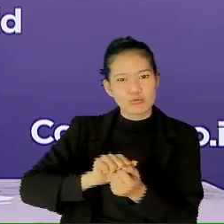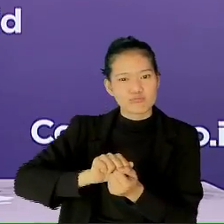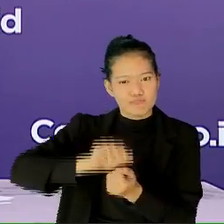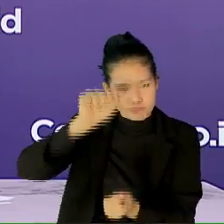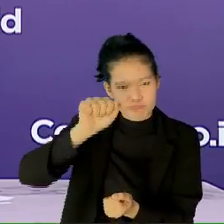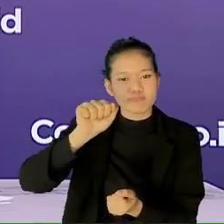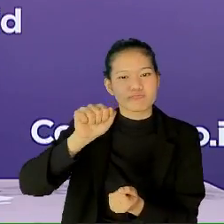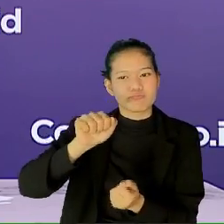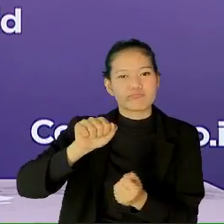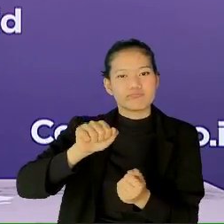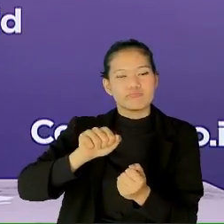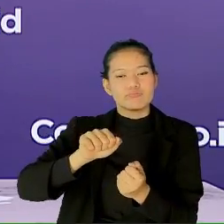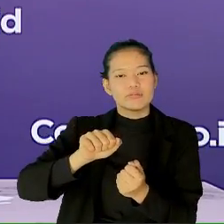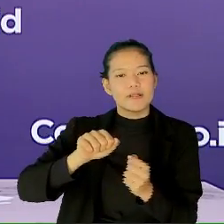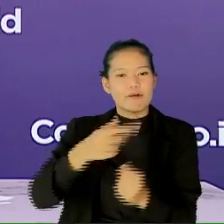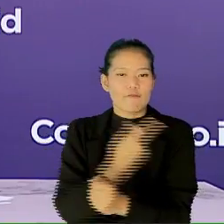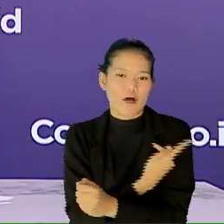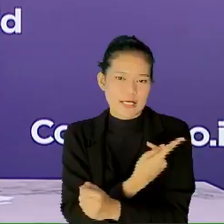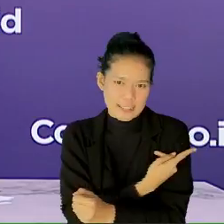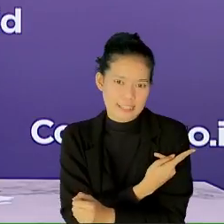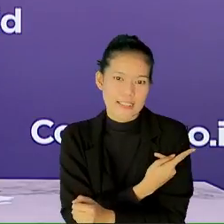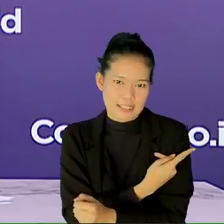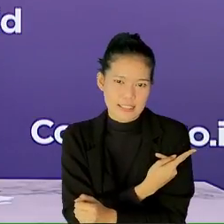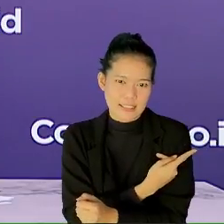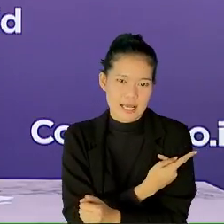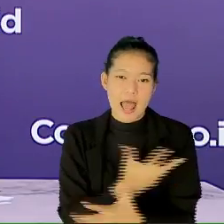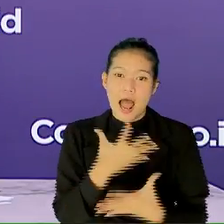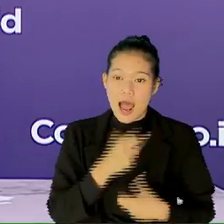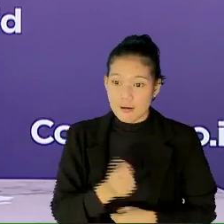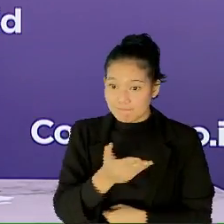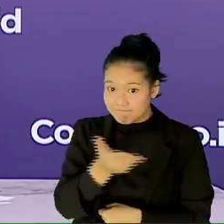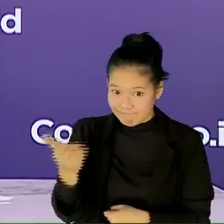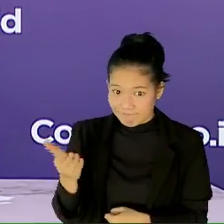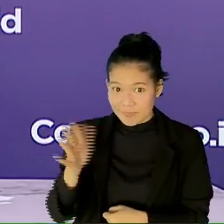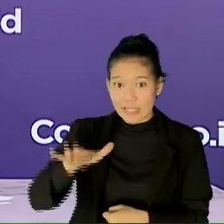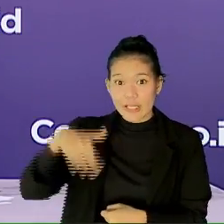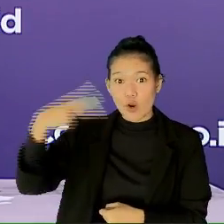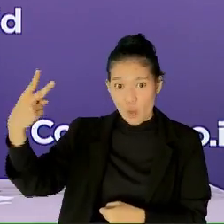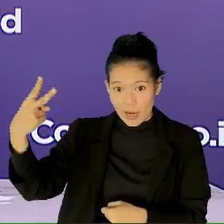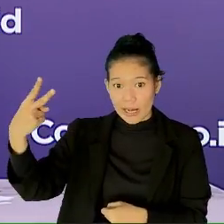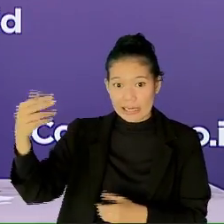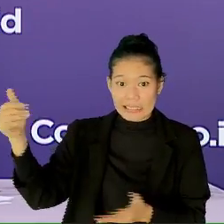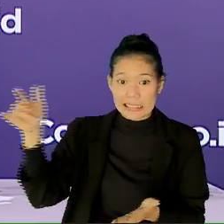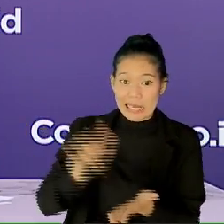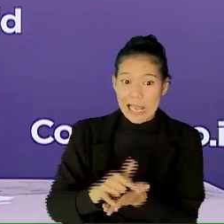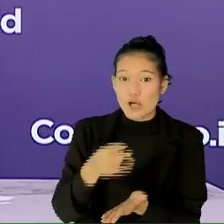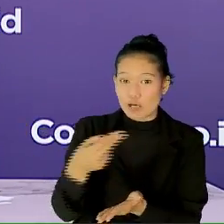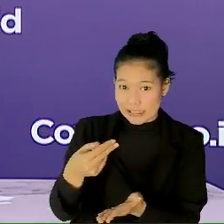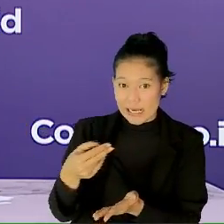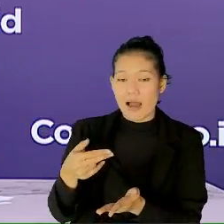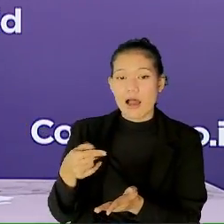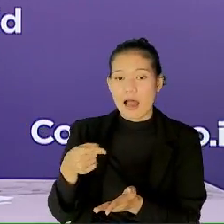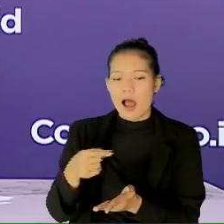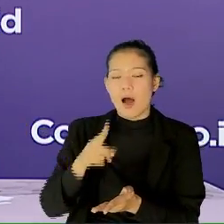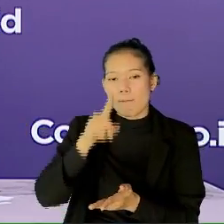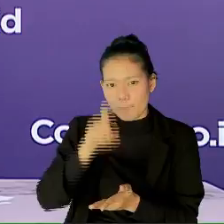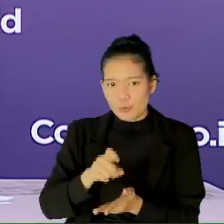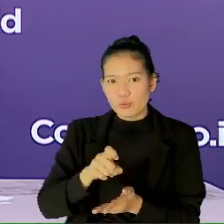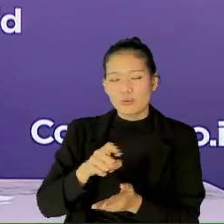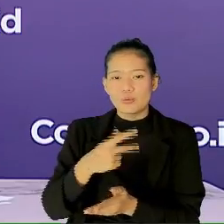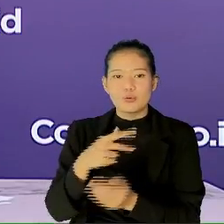across countries, make sure that you have the vaccinations, as well as